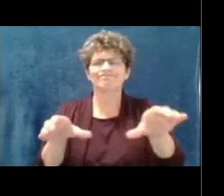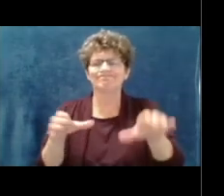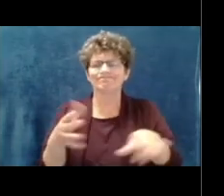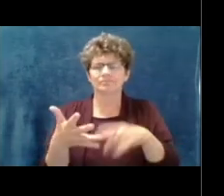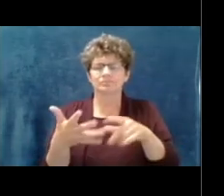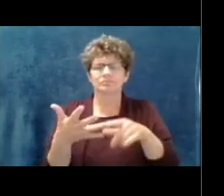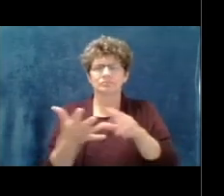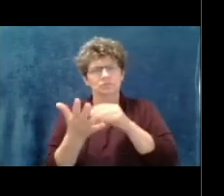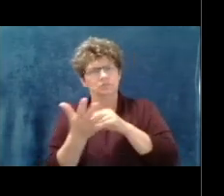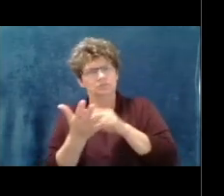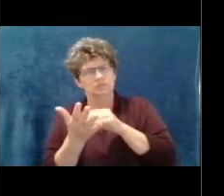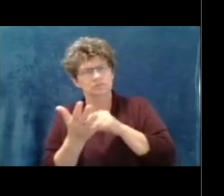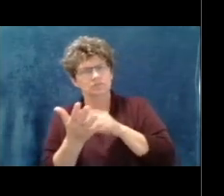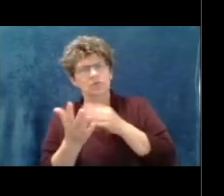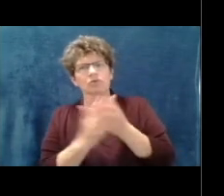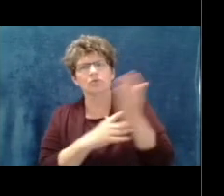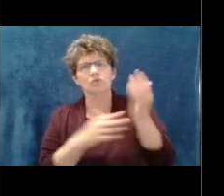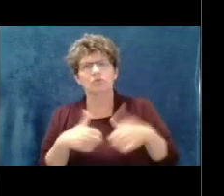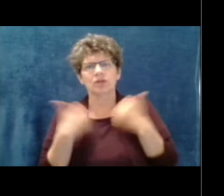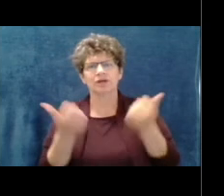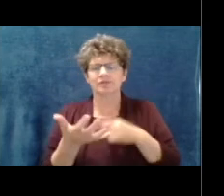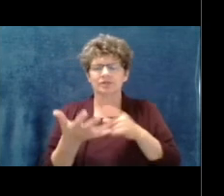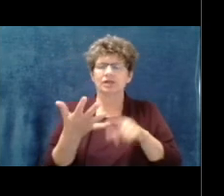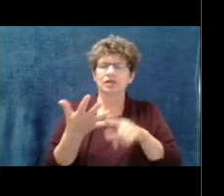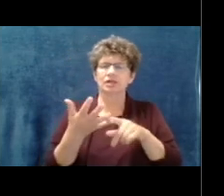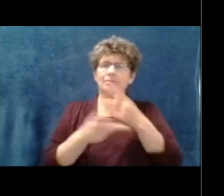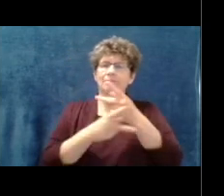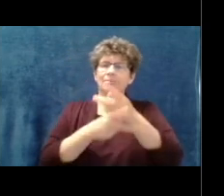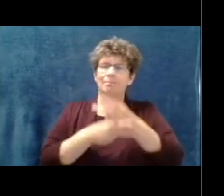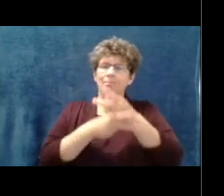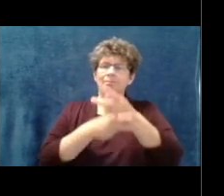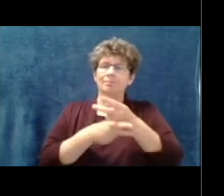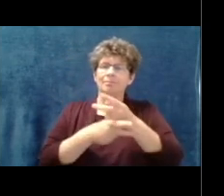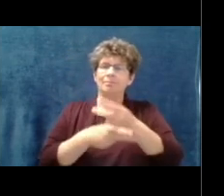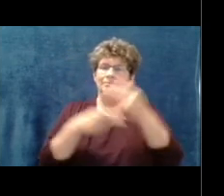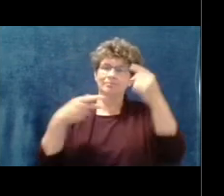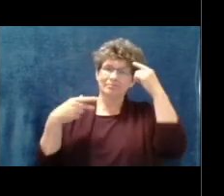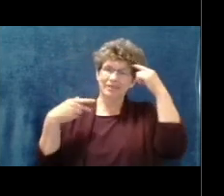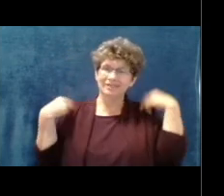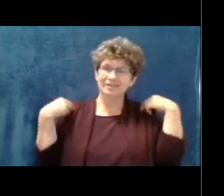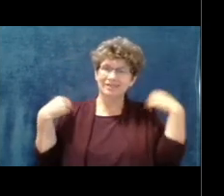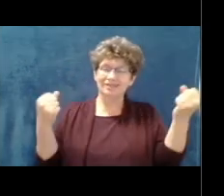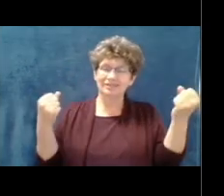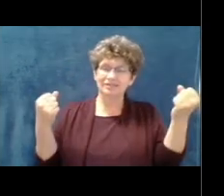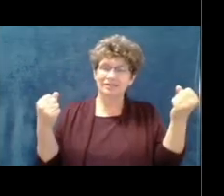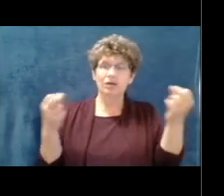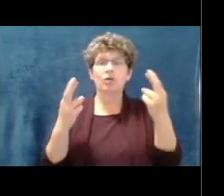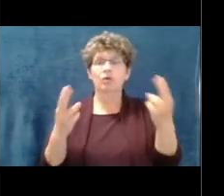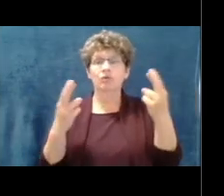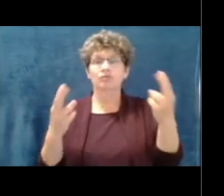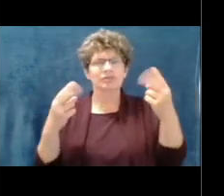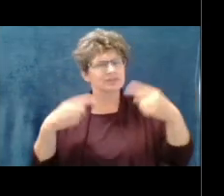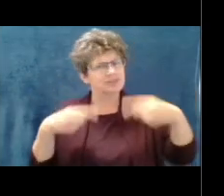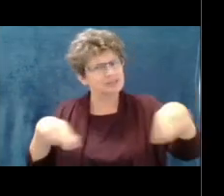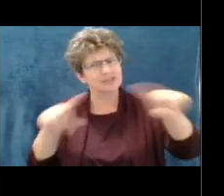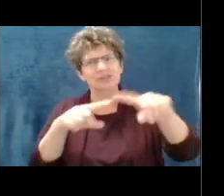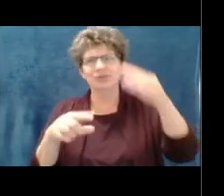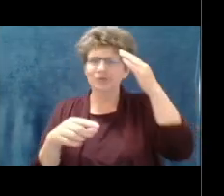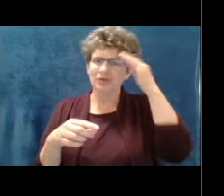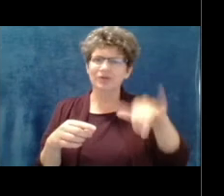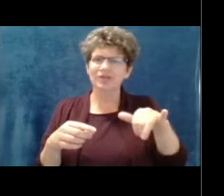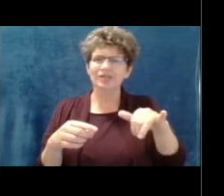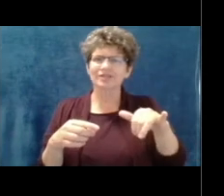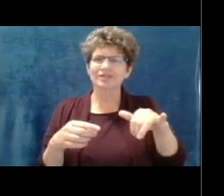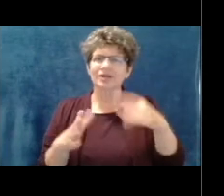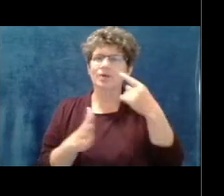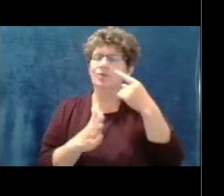learning, and taking care of our mental health. And I'm going to be hopefully preaching to the choir by now and repeating myself, but I'm going to ask you again, what